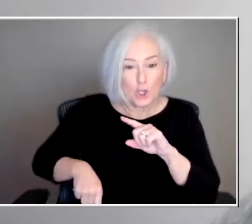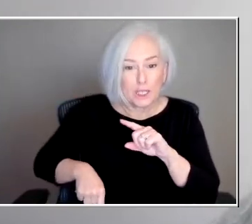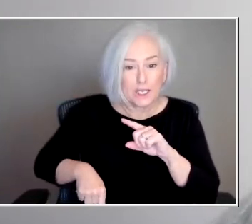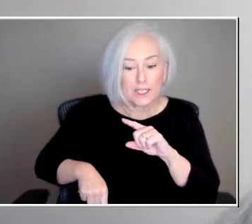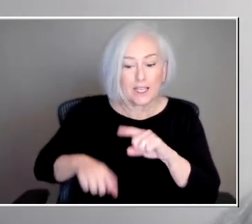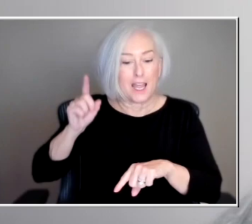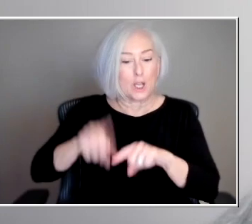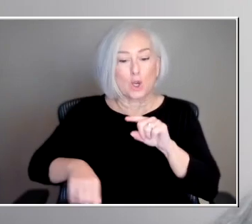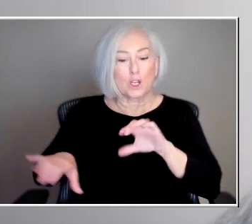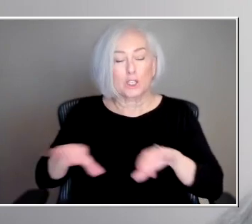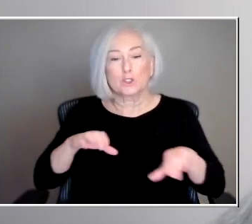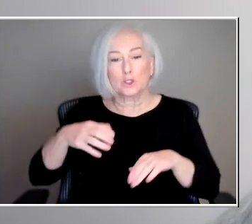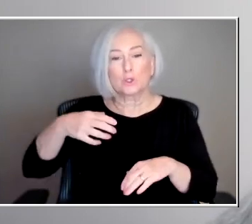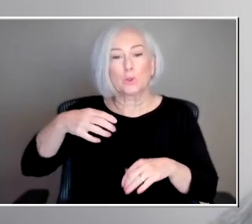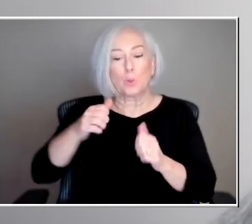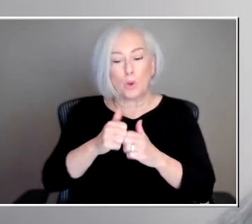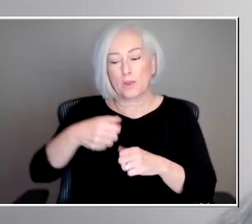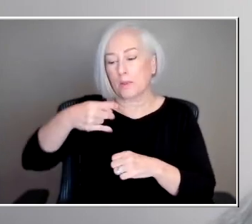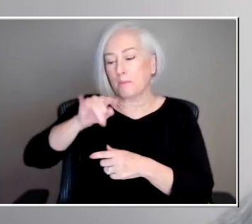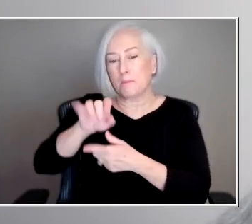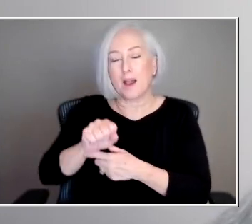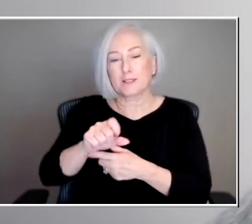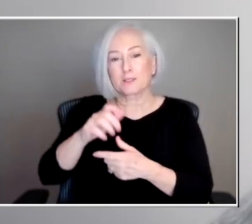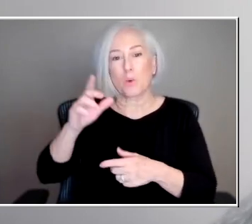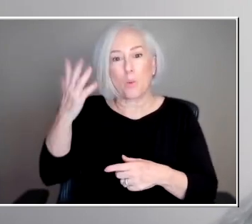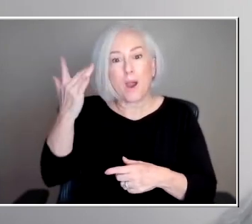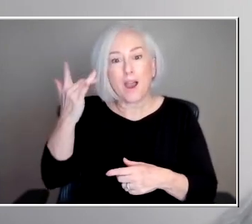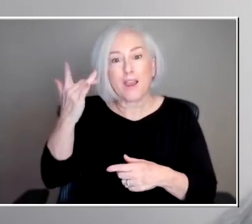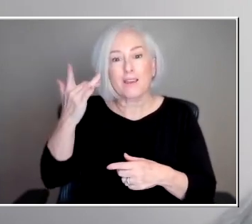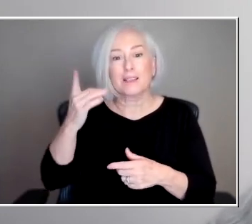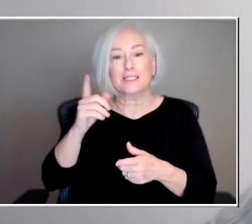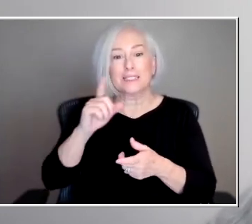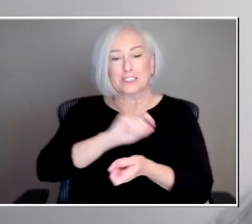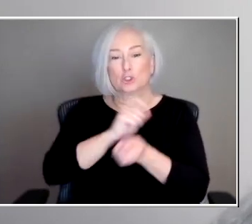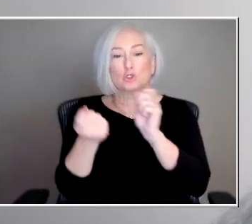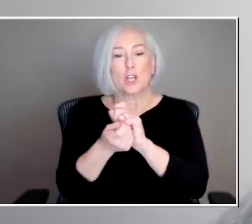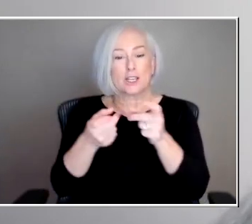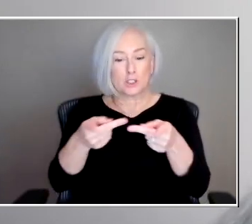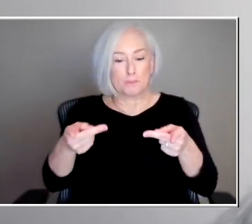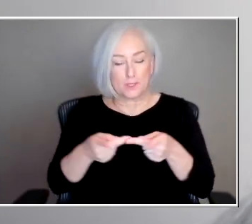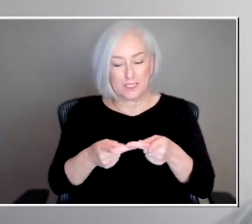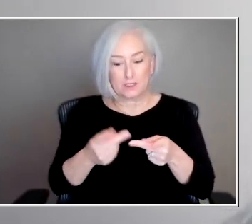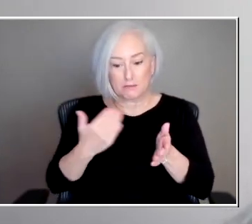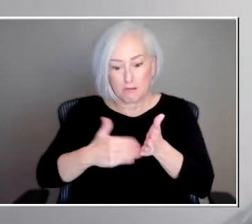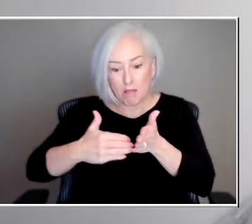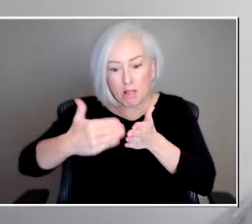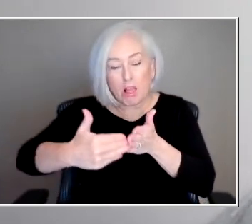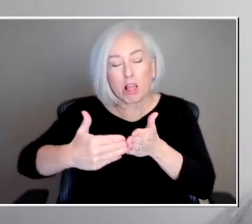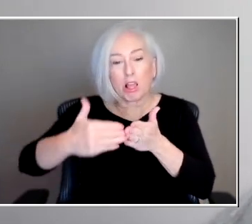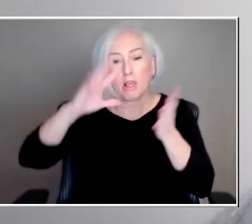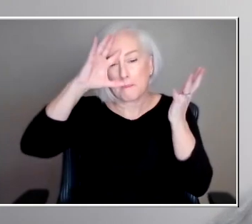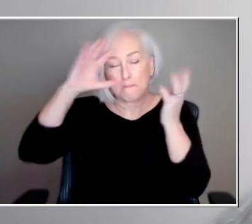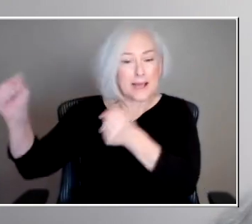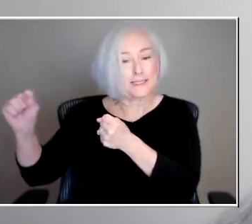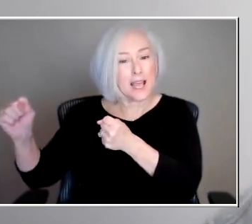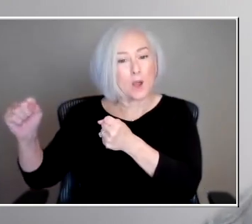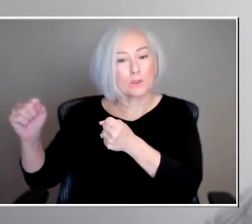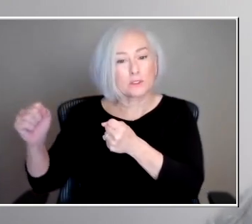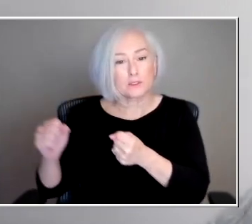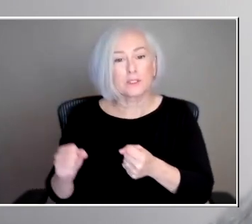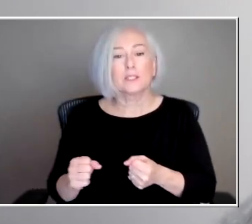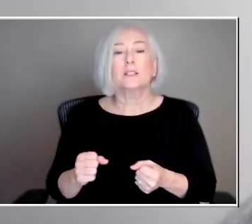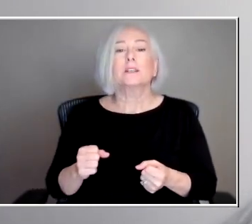then during pregnancy, I started to be able to do it again. And post-pregnancy, I've been able to do it again as well. So there's still a little bit